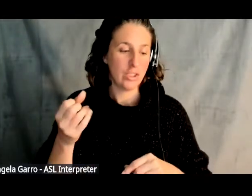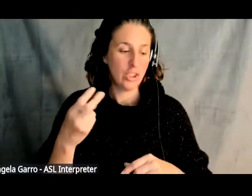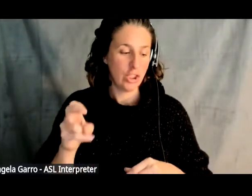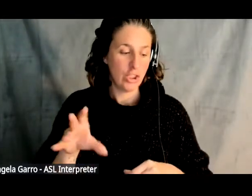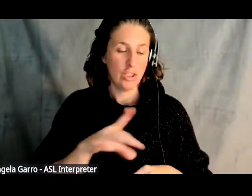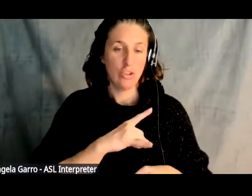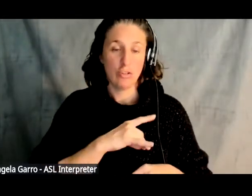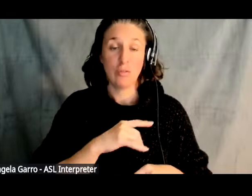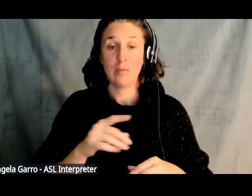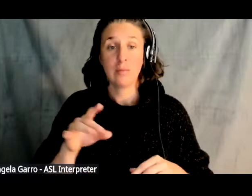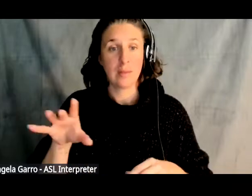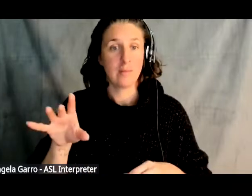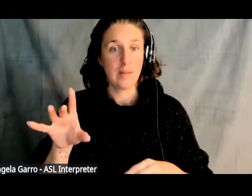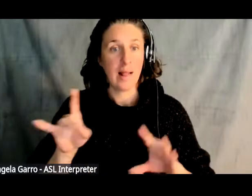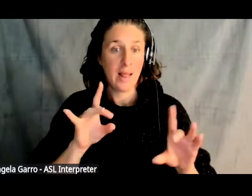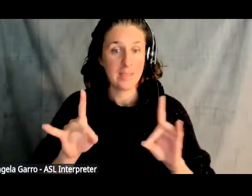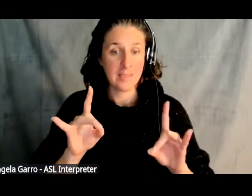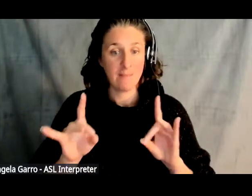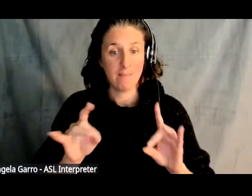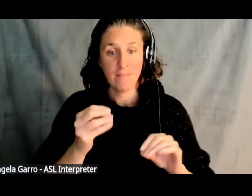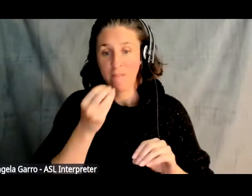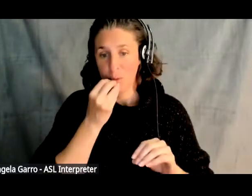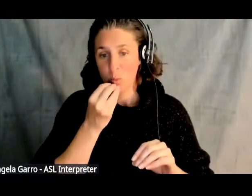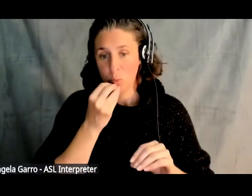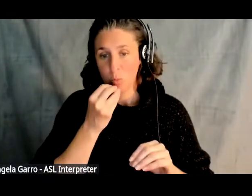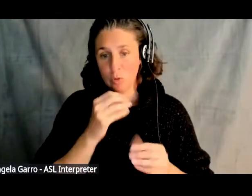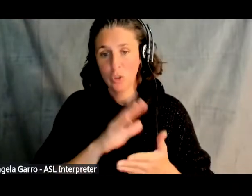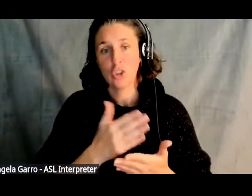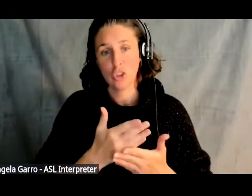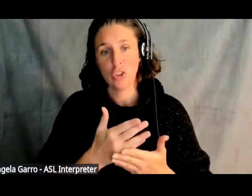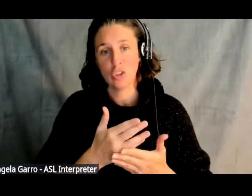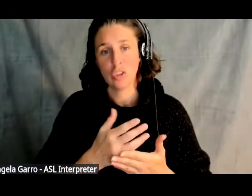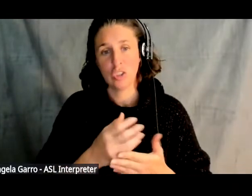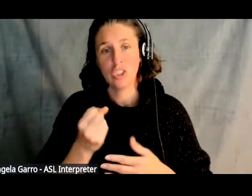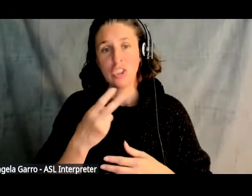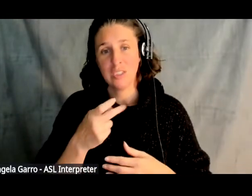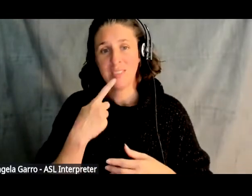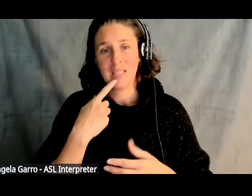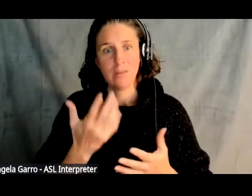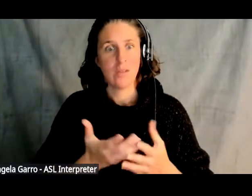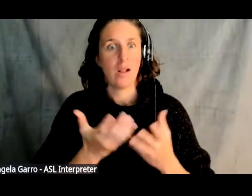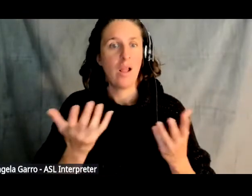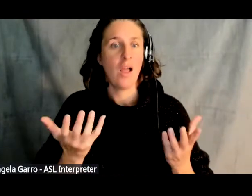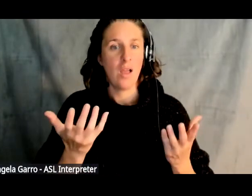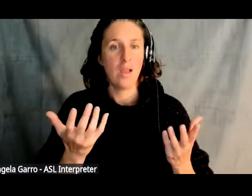elective, foods, right? Cooking. And she did say that there were a lot of different